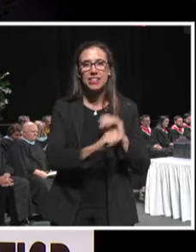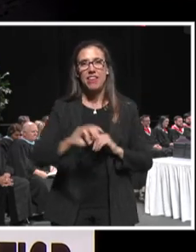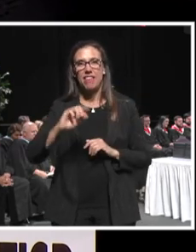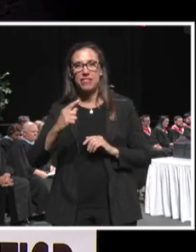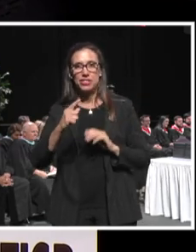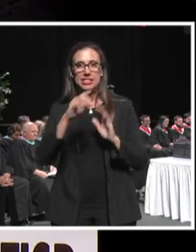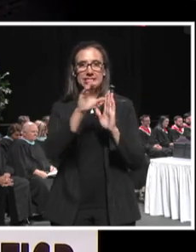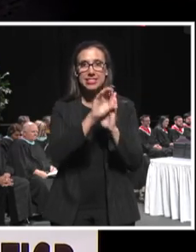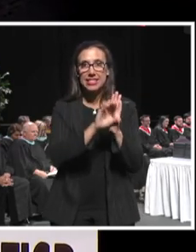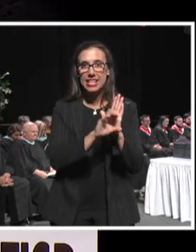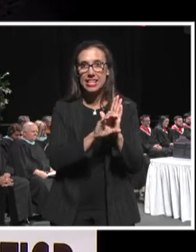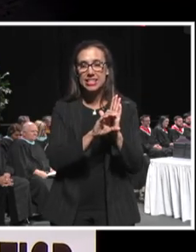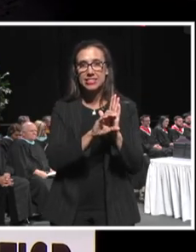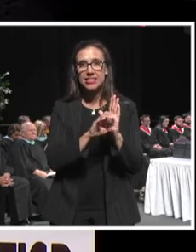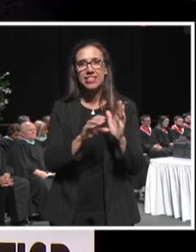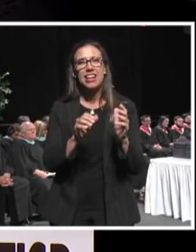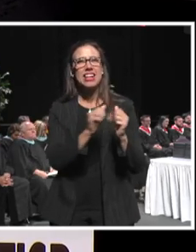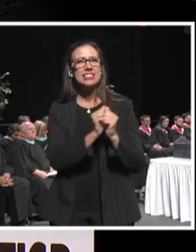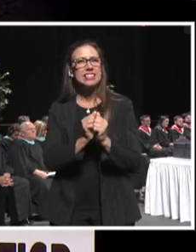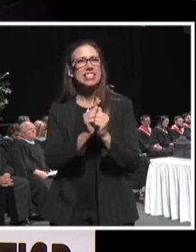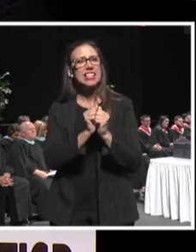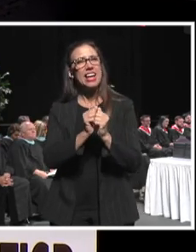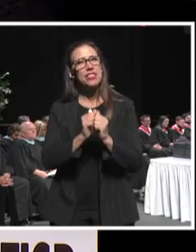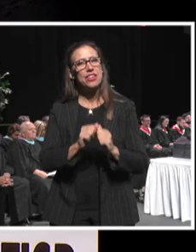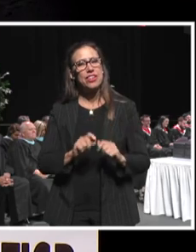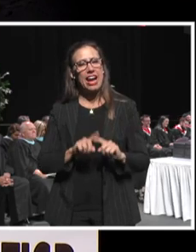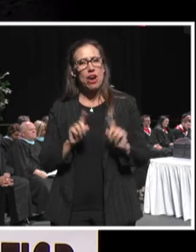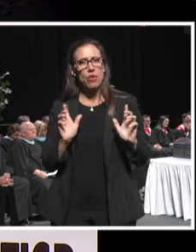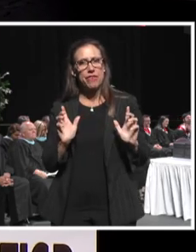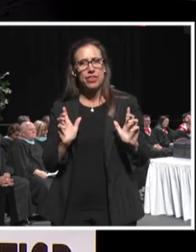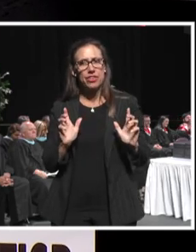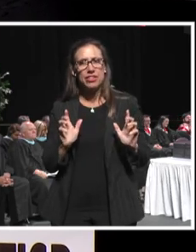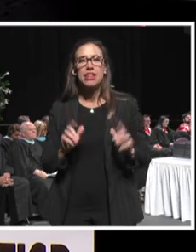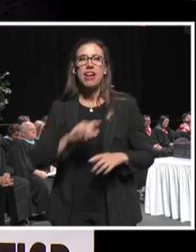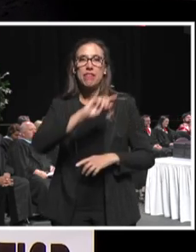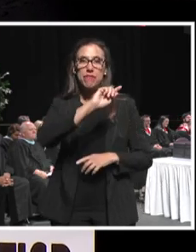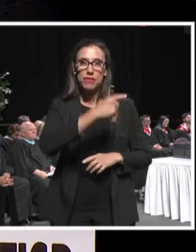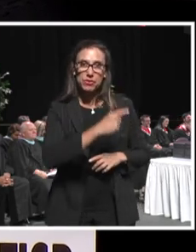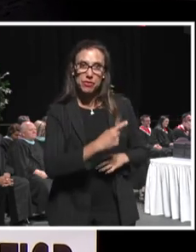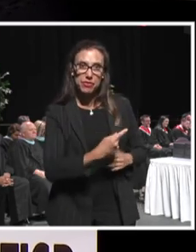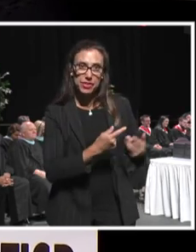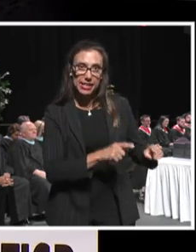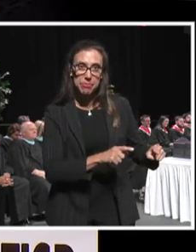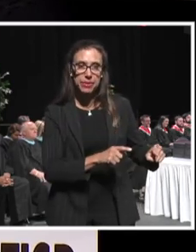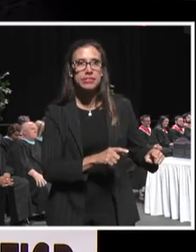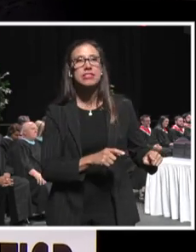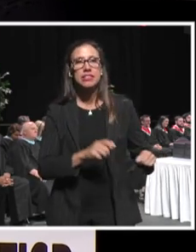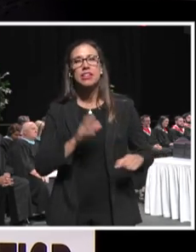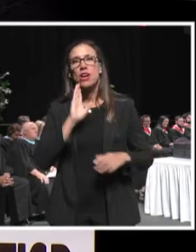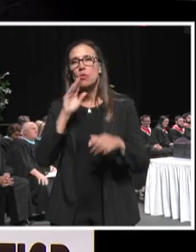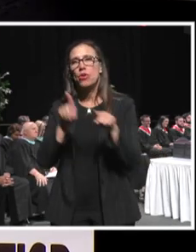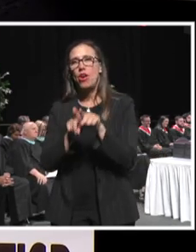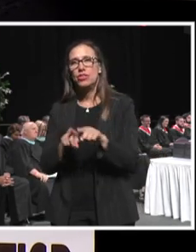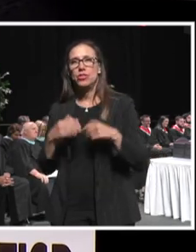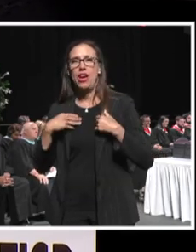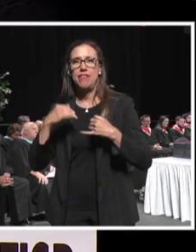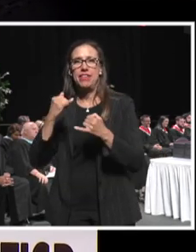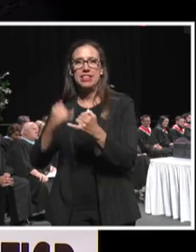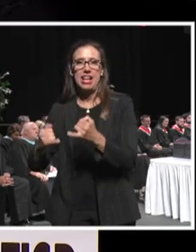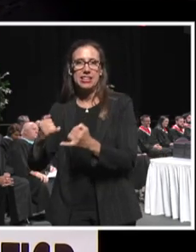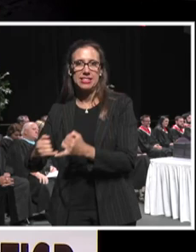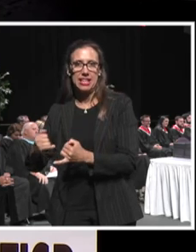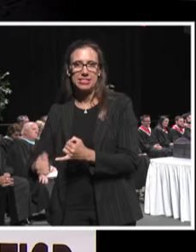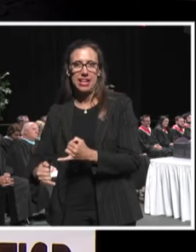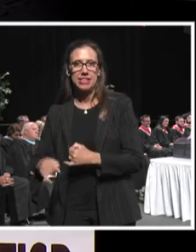C's. Together, however, just like there were many firsts, there are bound to be many lasts. The